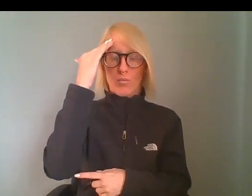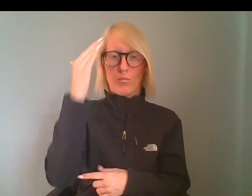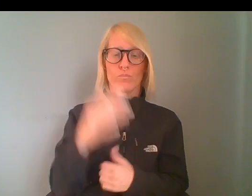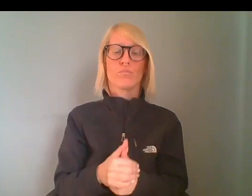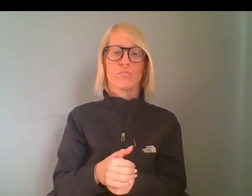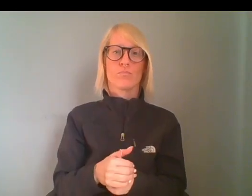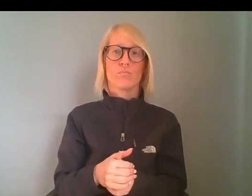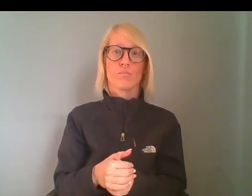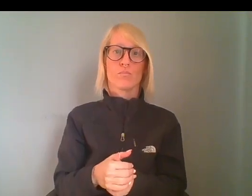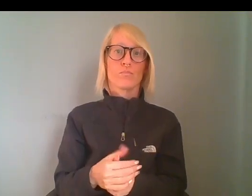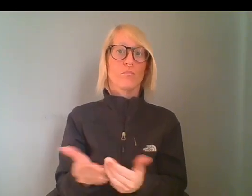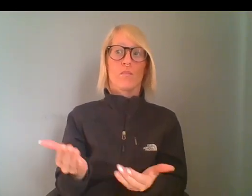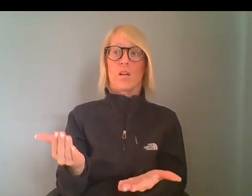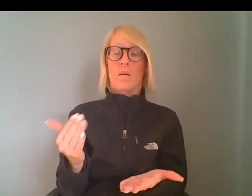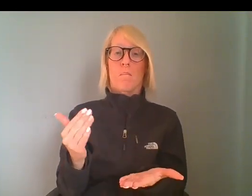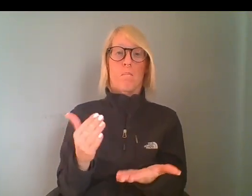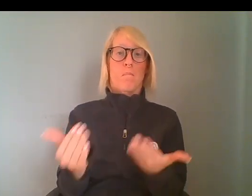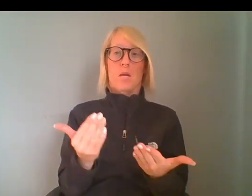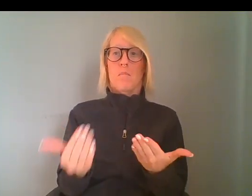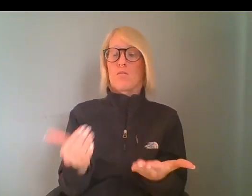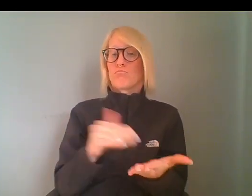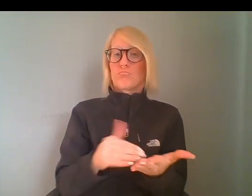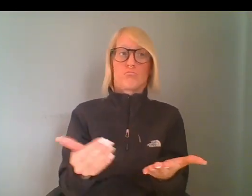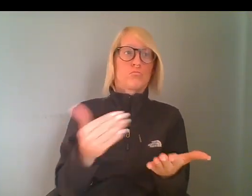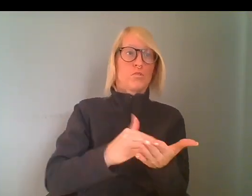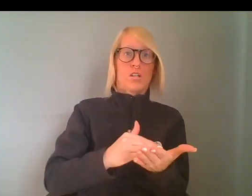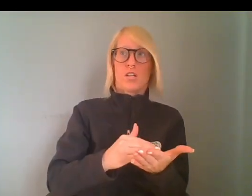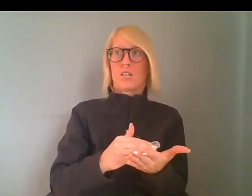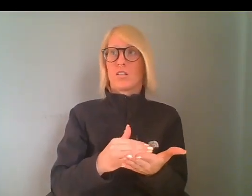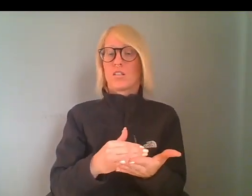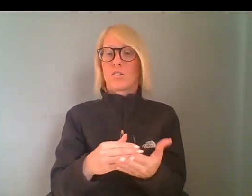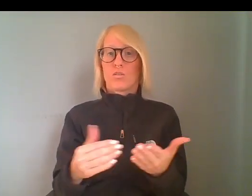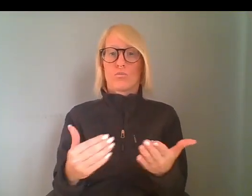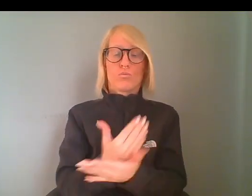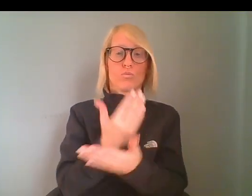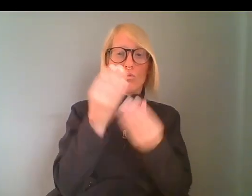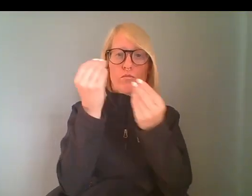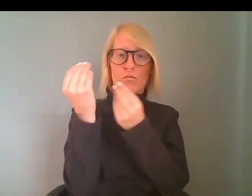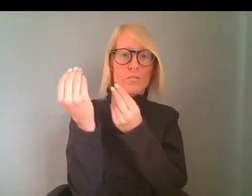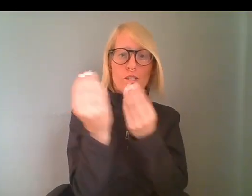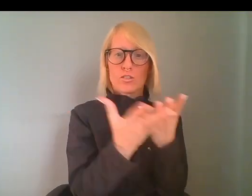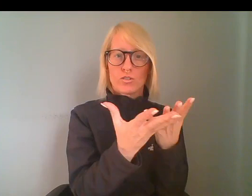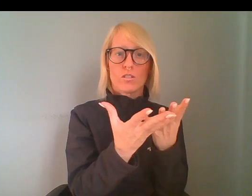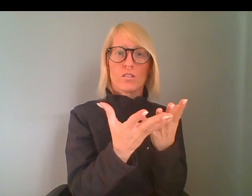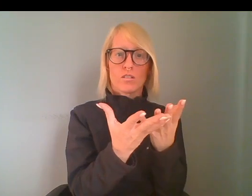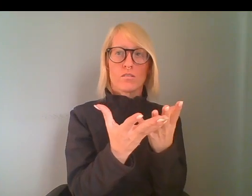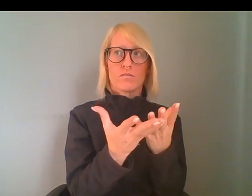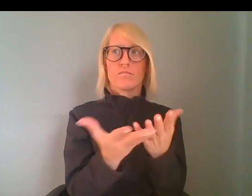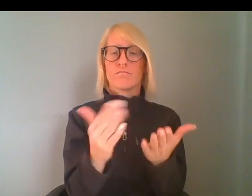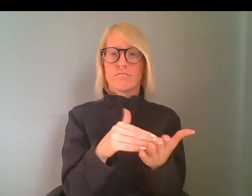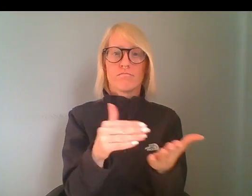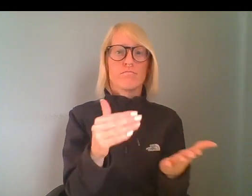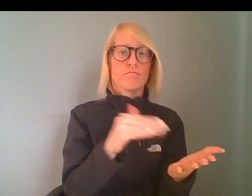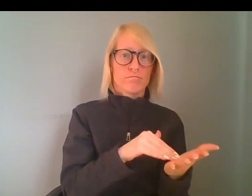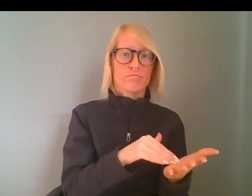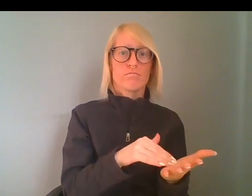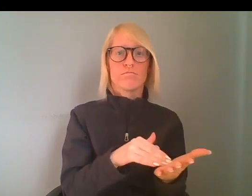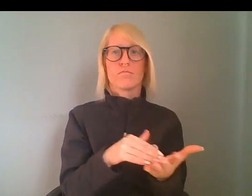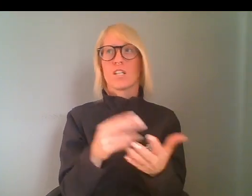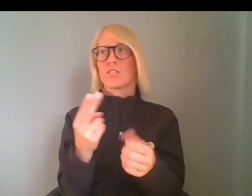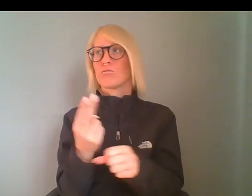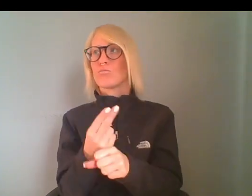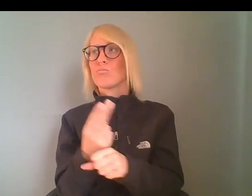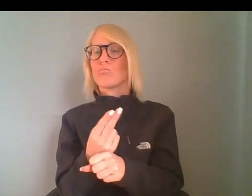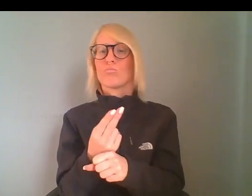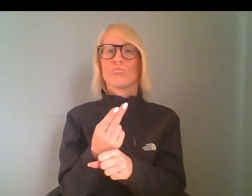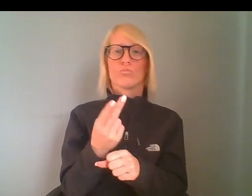you add an organization that there's things happening regularly, you know, that whether it's an exhibit or a need for volunteers, you